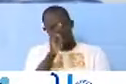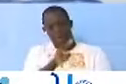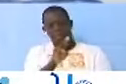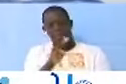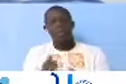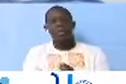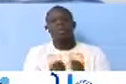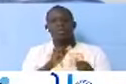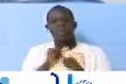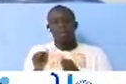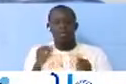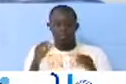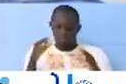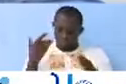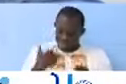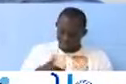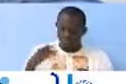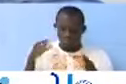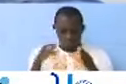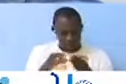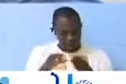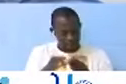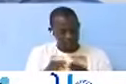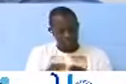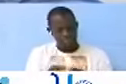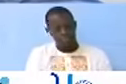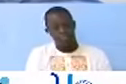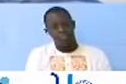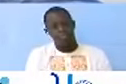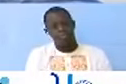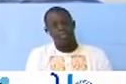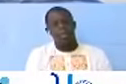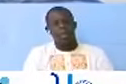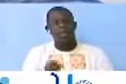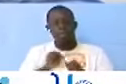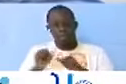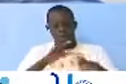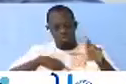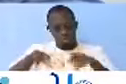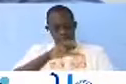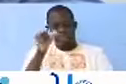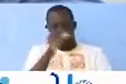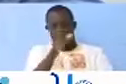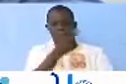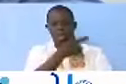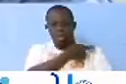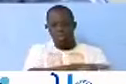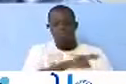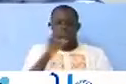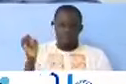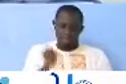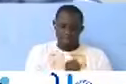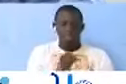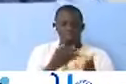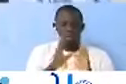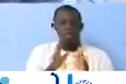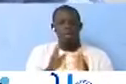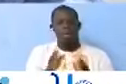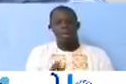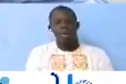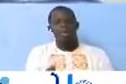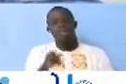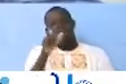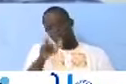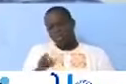and live together well. Let's return to Islam.